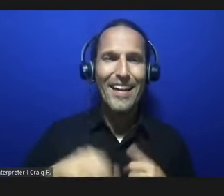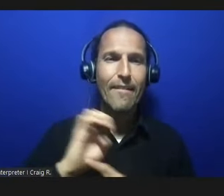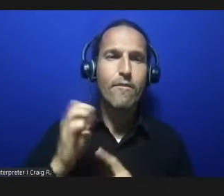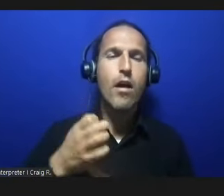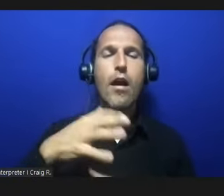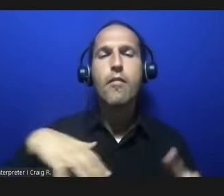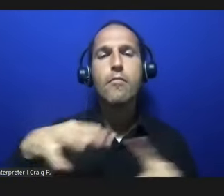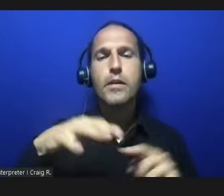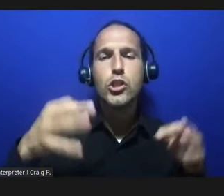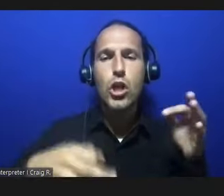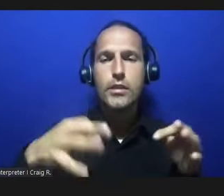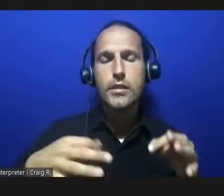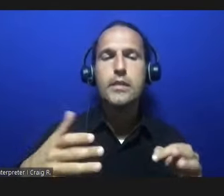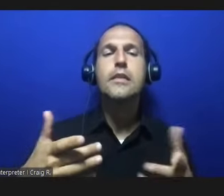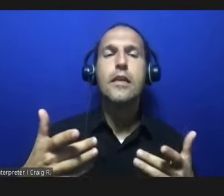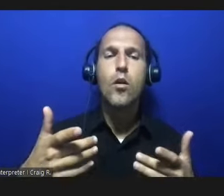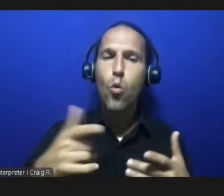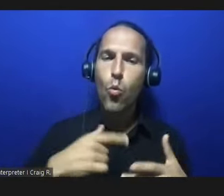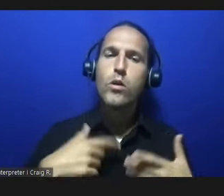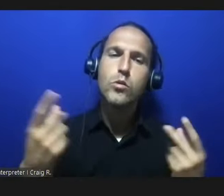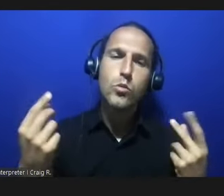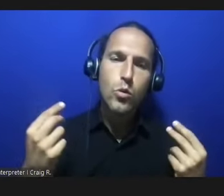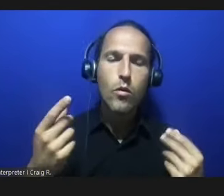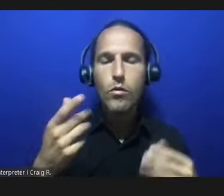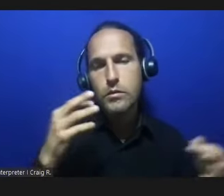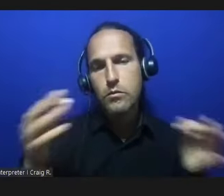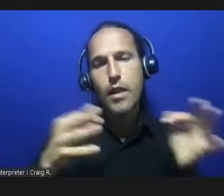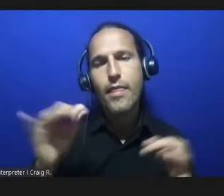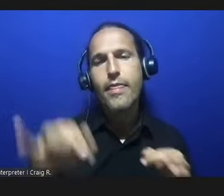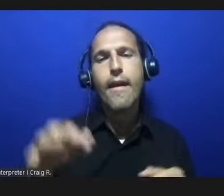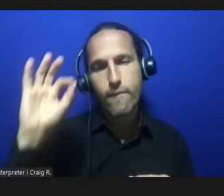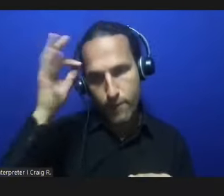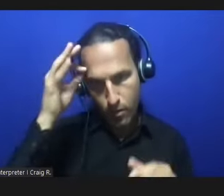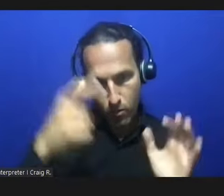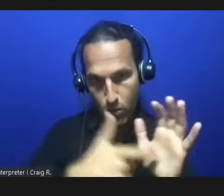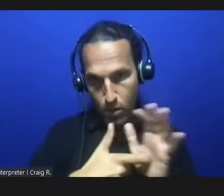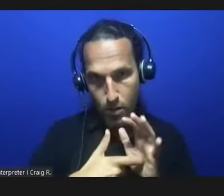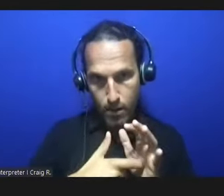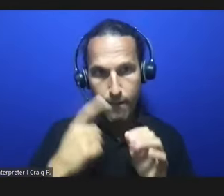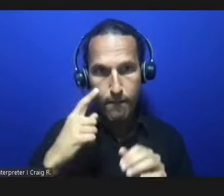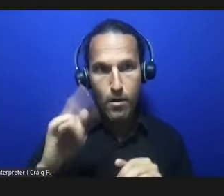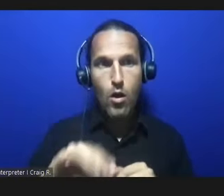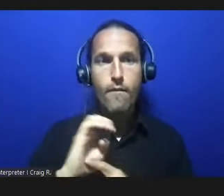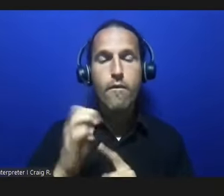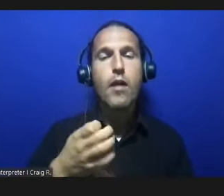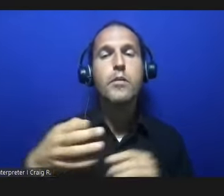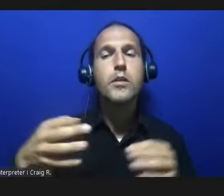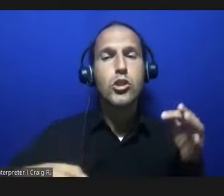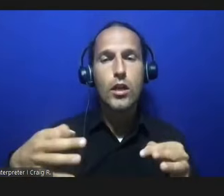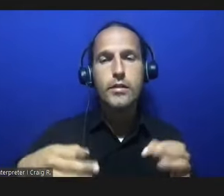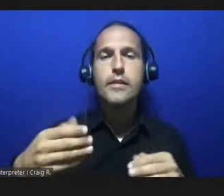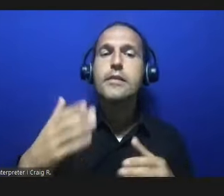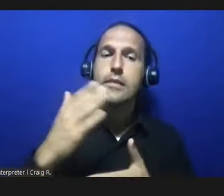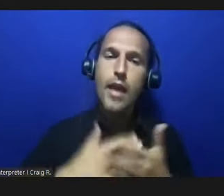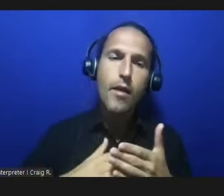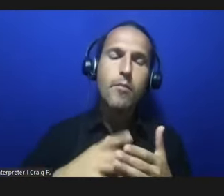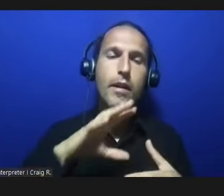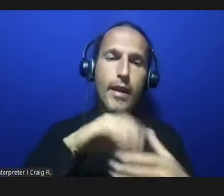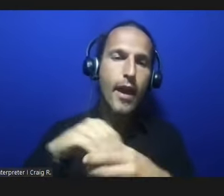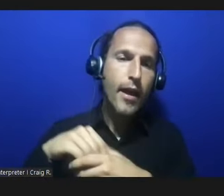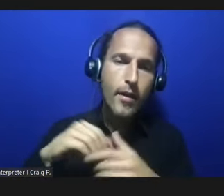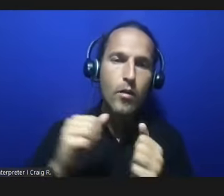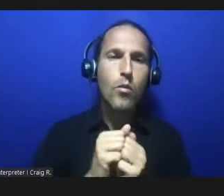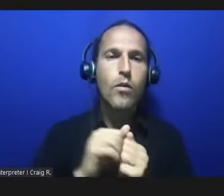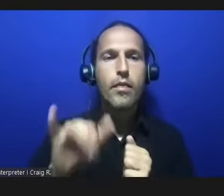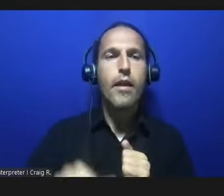justice communities, we're going to spend some time walking you through the federal requirements to address environmental justice and some of the tools we'll be using to engage with